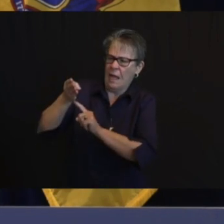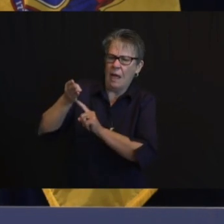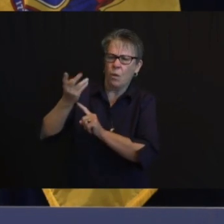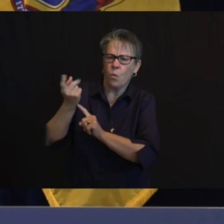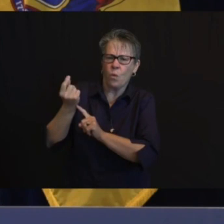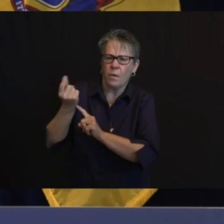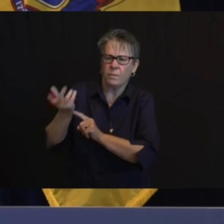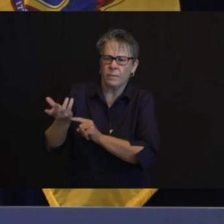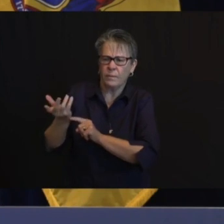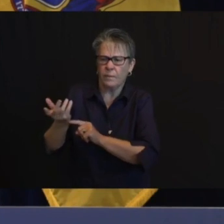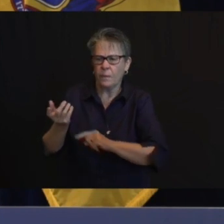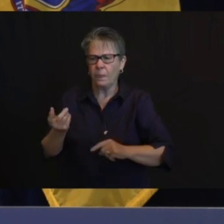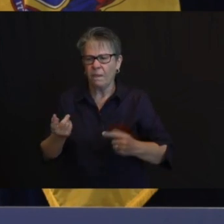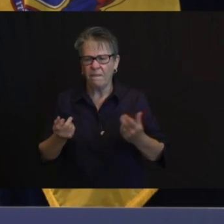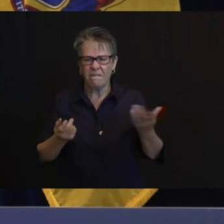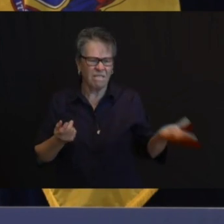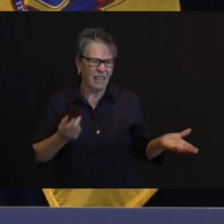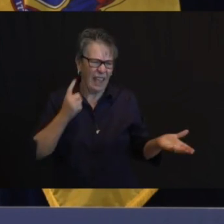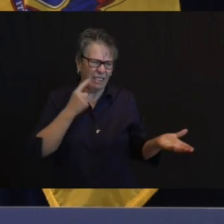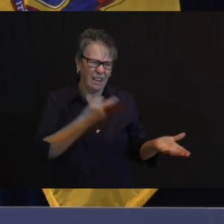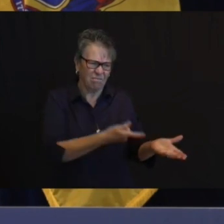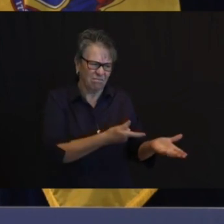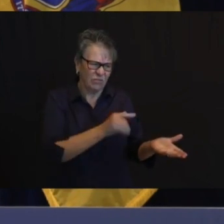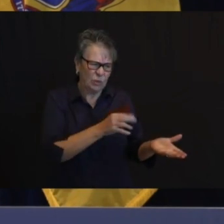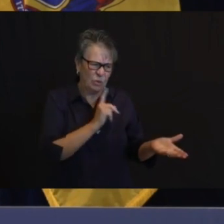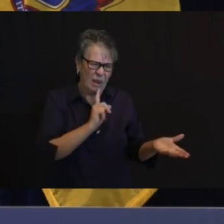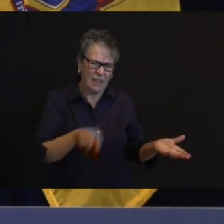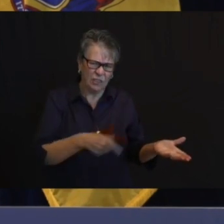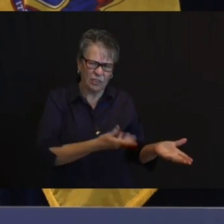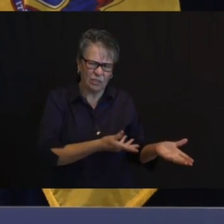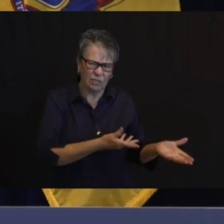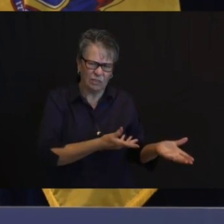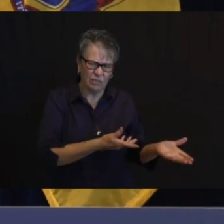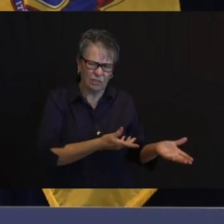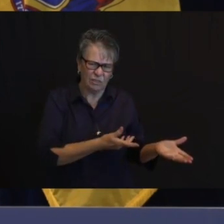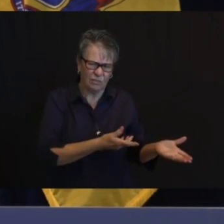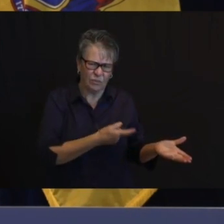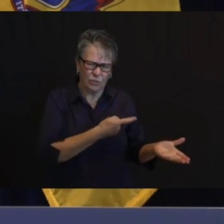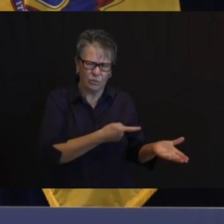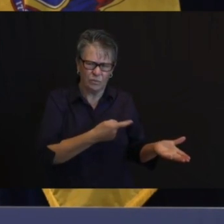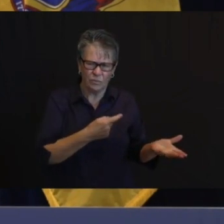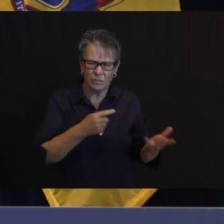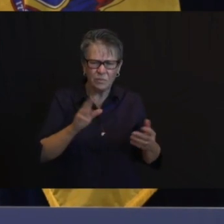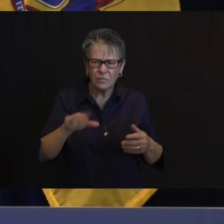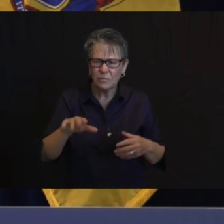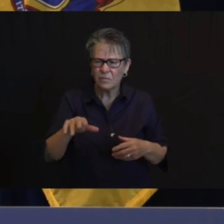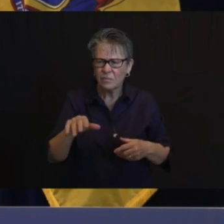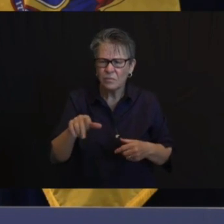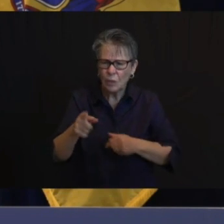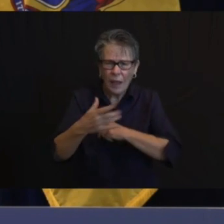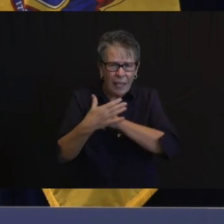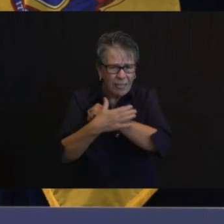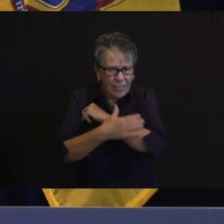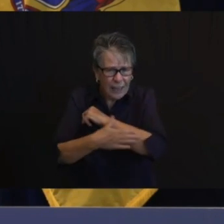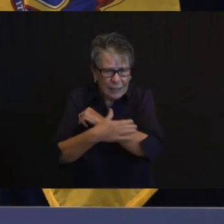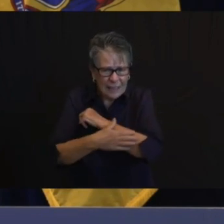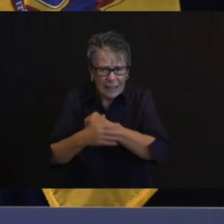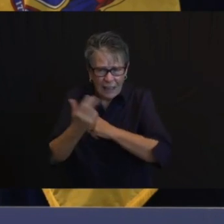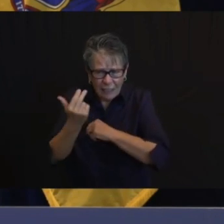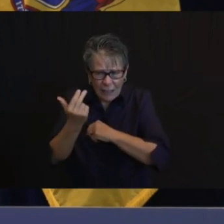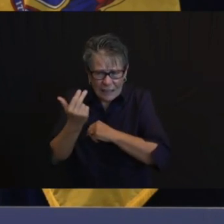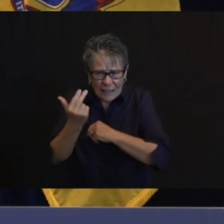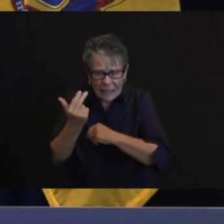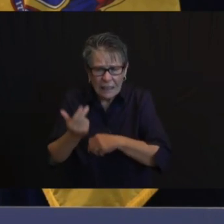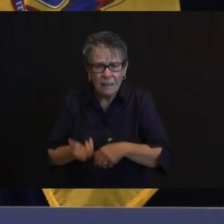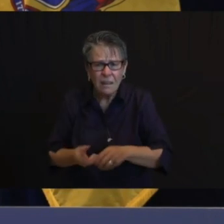Judy, I think these are largely going to be in your neck of the woods, long-term care. You said that in 13 counties, the cases are up in long-term care. Is that the case? In 13, there are